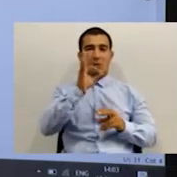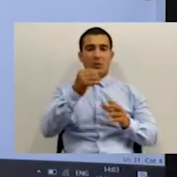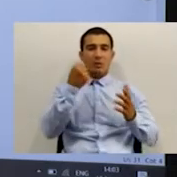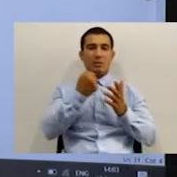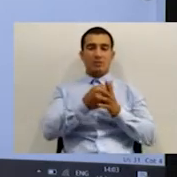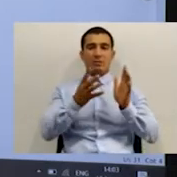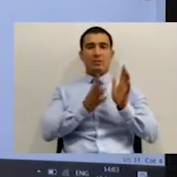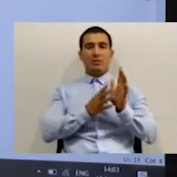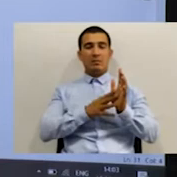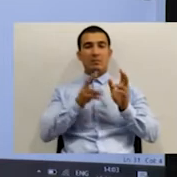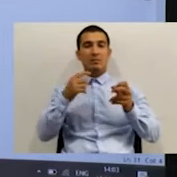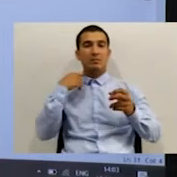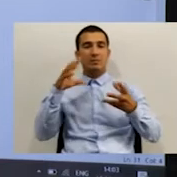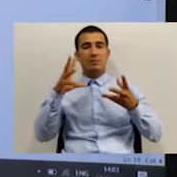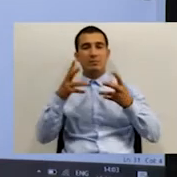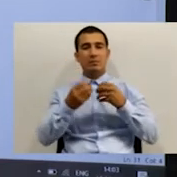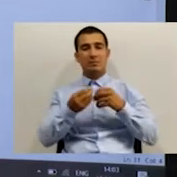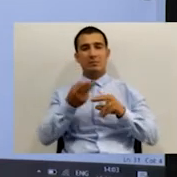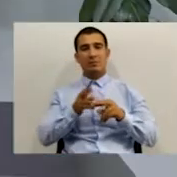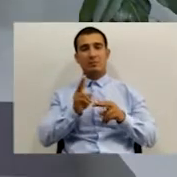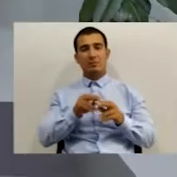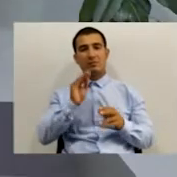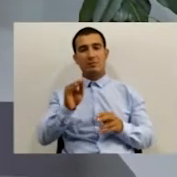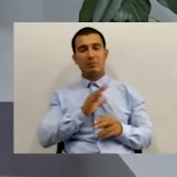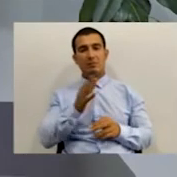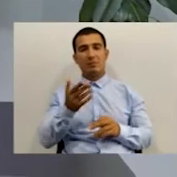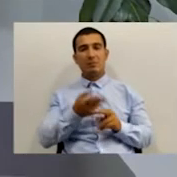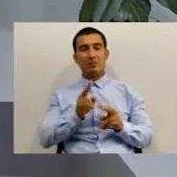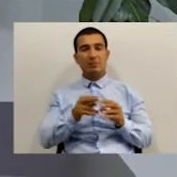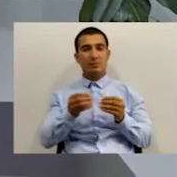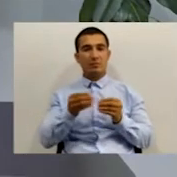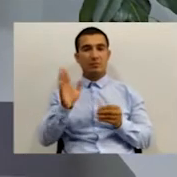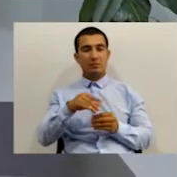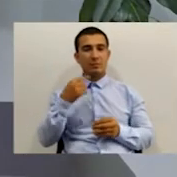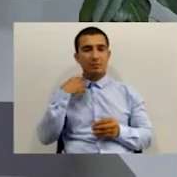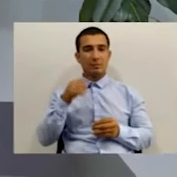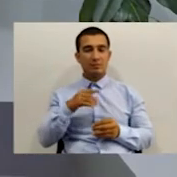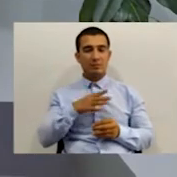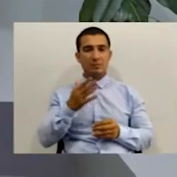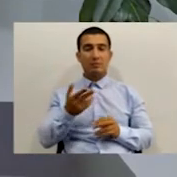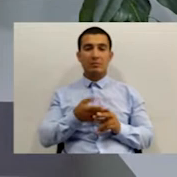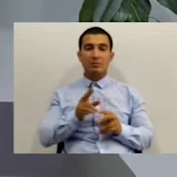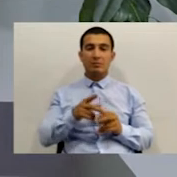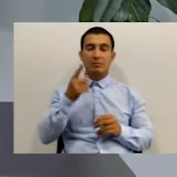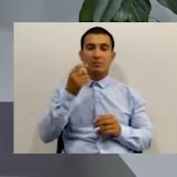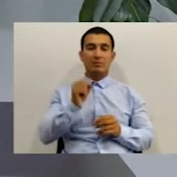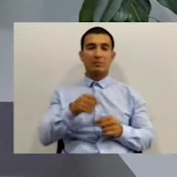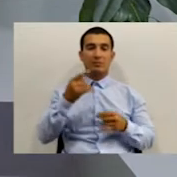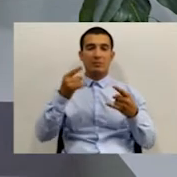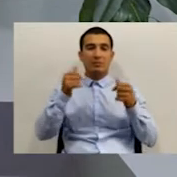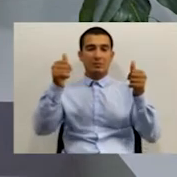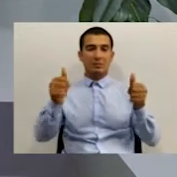yozdik. Ya'ni range 10 degani 0 dan boshlab 9 gacha bo'lgan sonlar. 0 dan boshlab 9 gacha 10 ta son bo'lgani